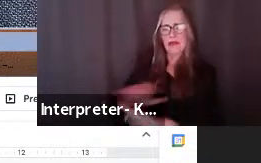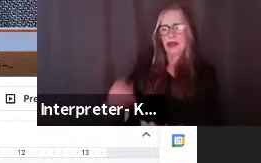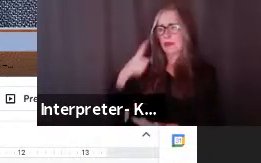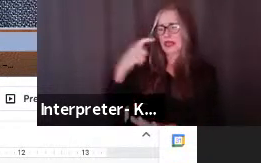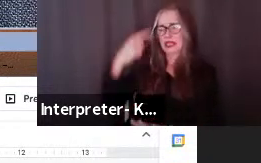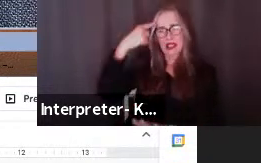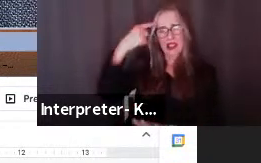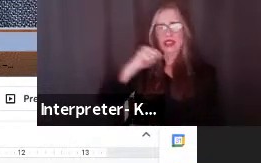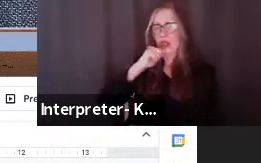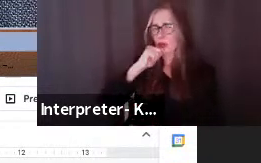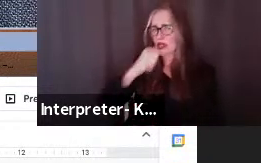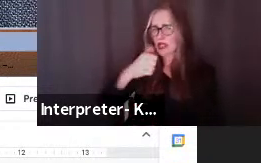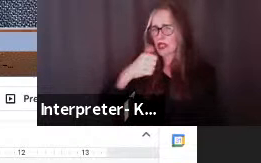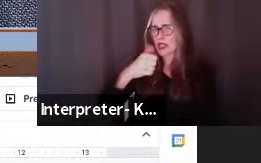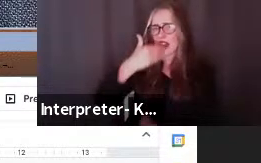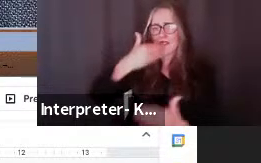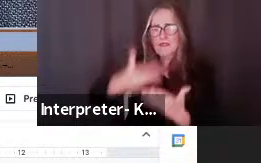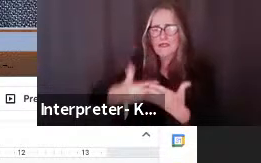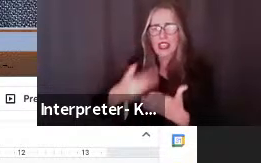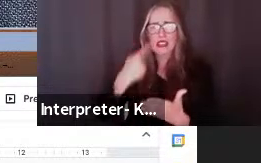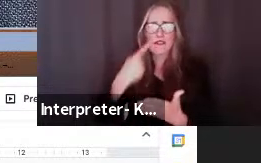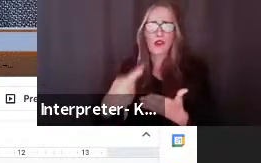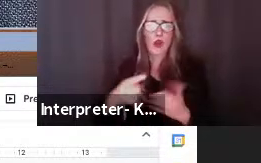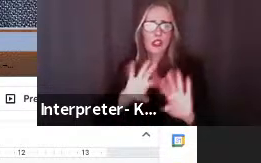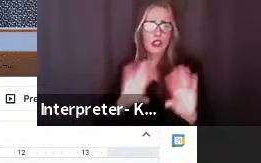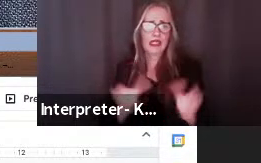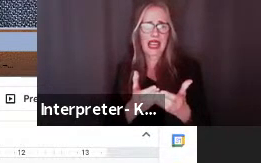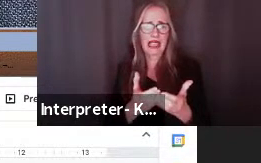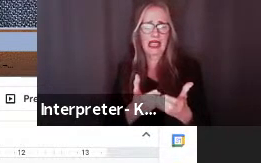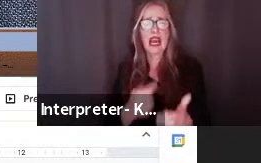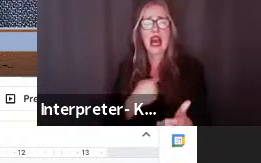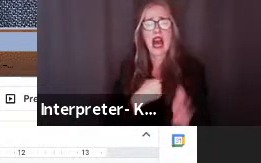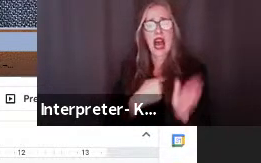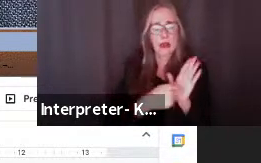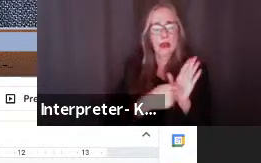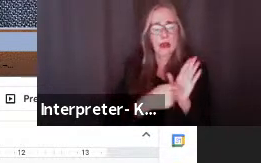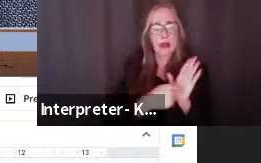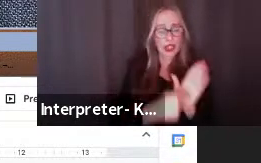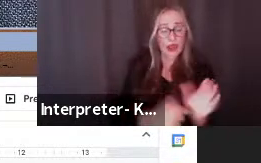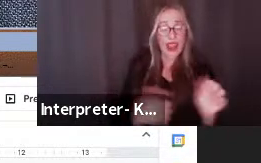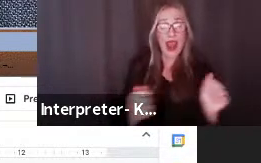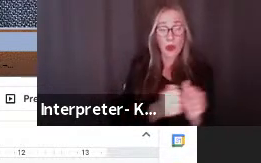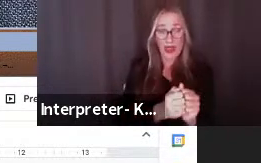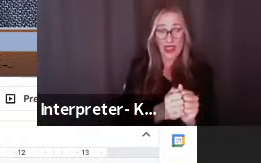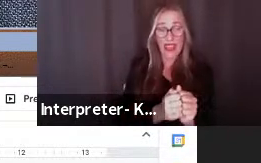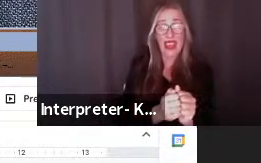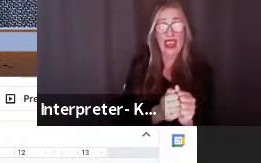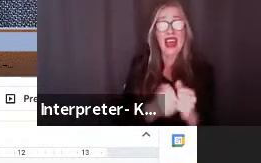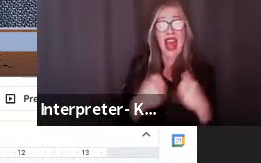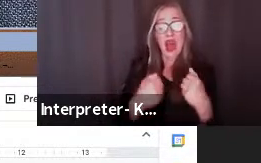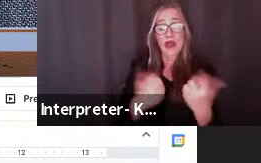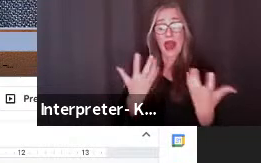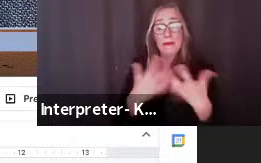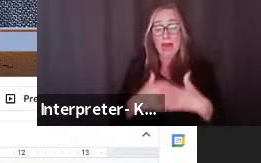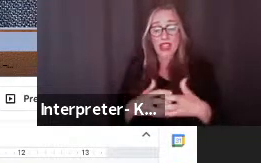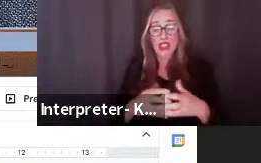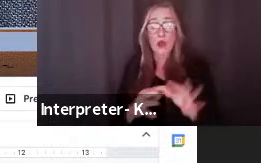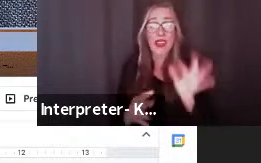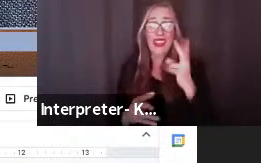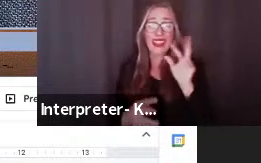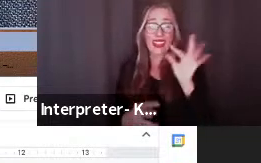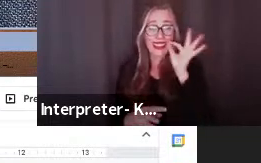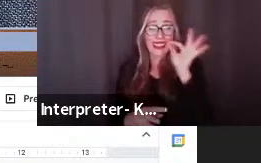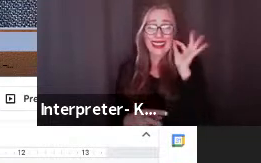um i'm going to be highlighting for the the race porsche and the interplay with american indian alaska native um people in this period so